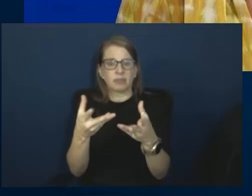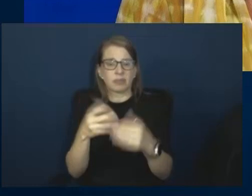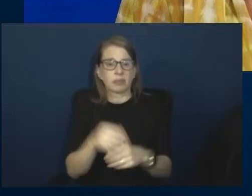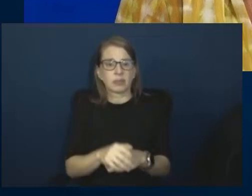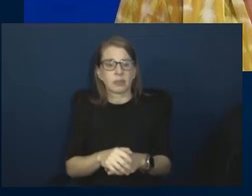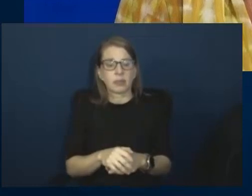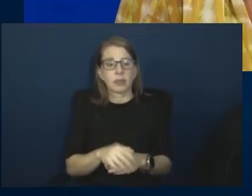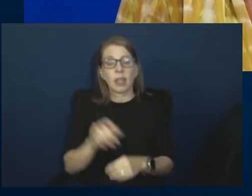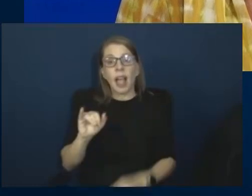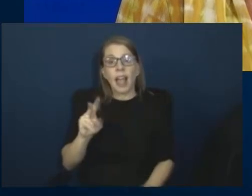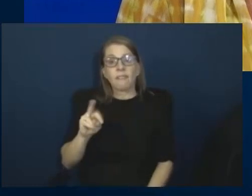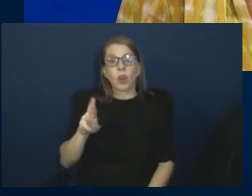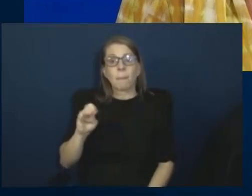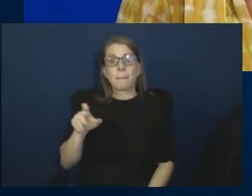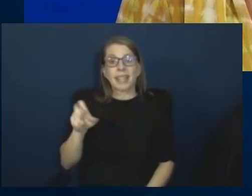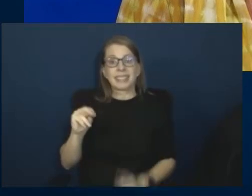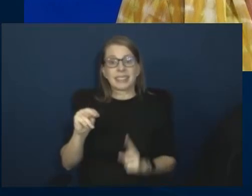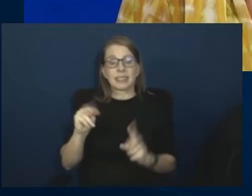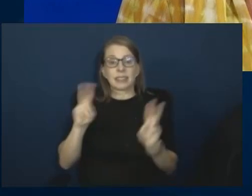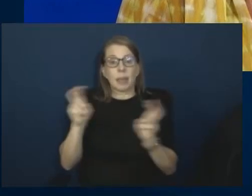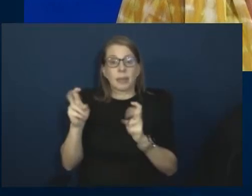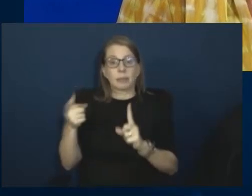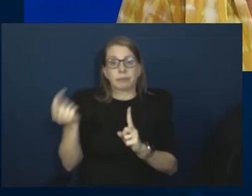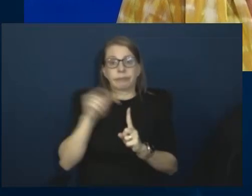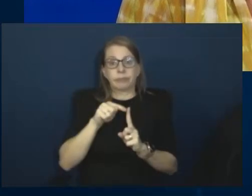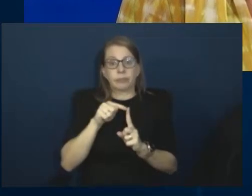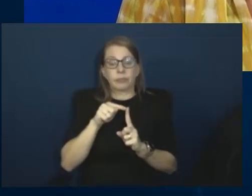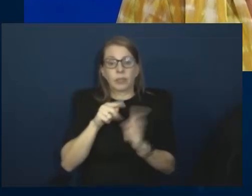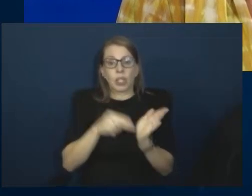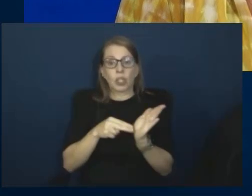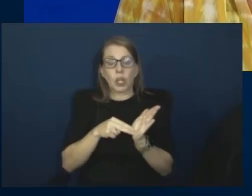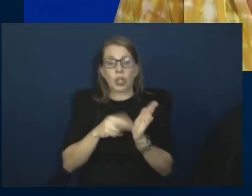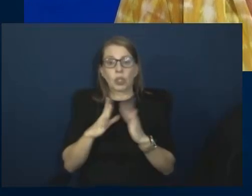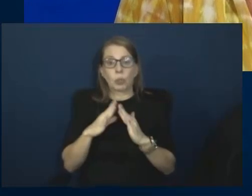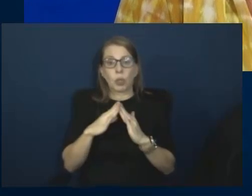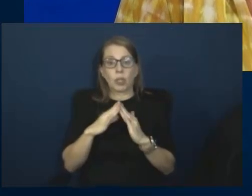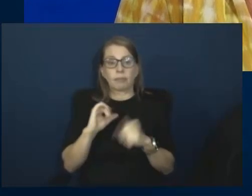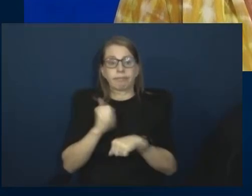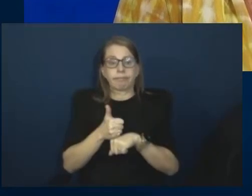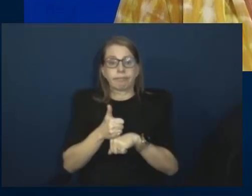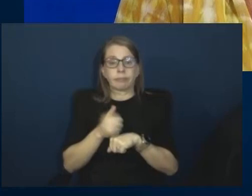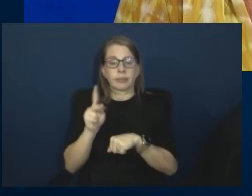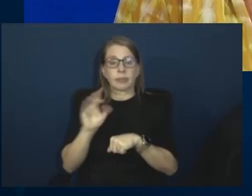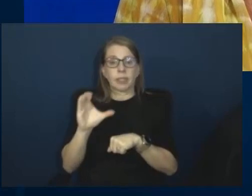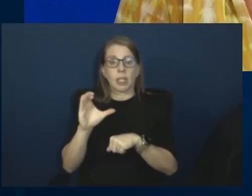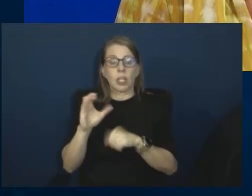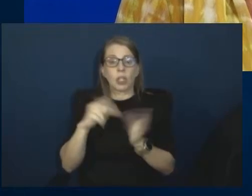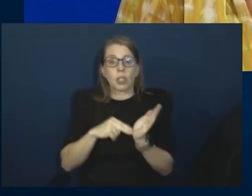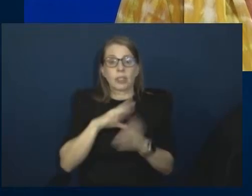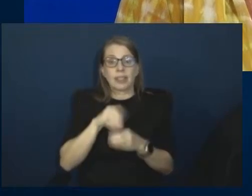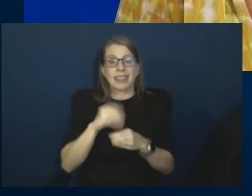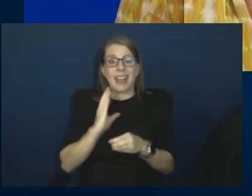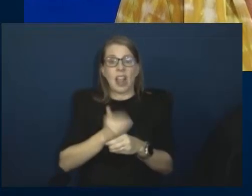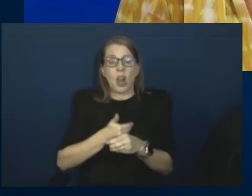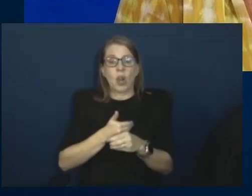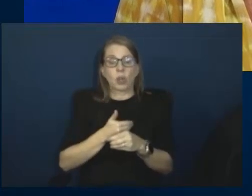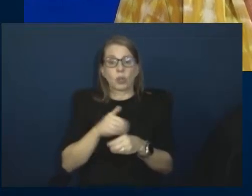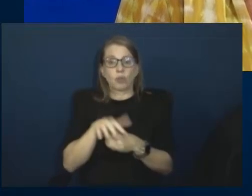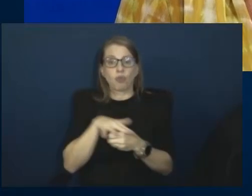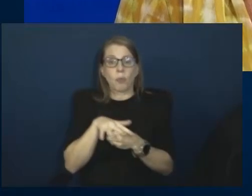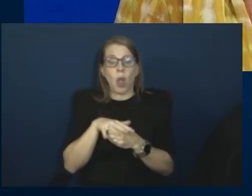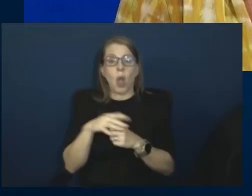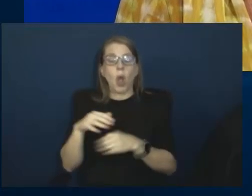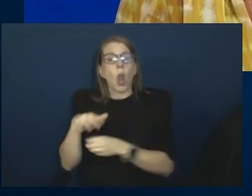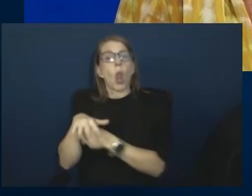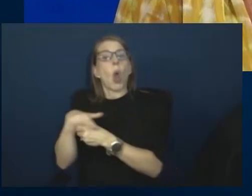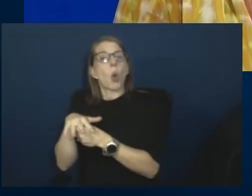created a large nurse community in KC, and we have nurses in our group that say that local physicians are prescribing